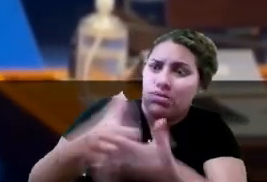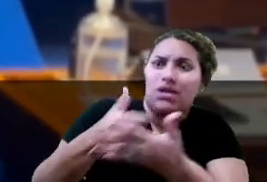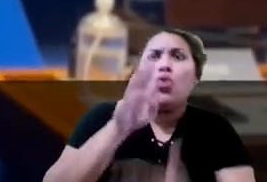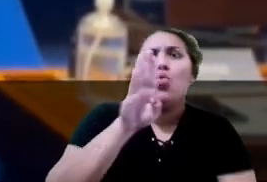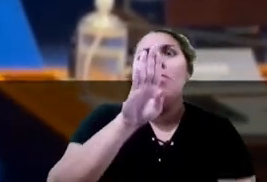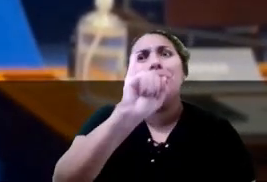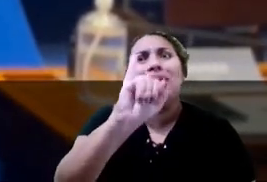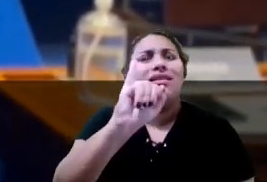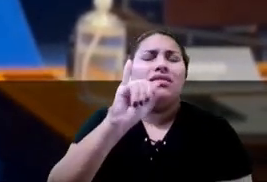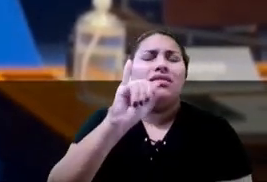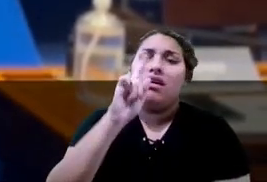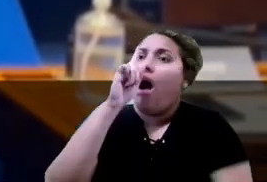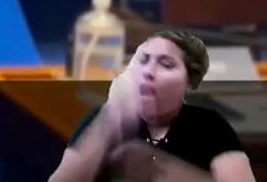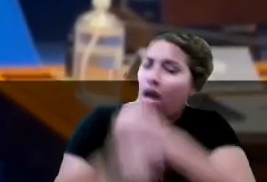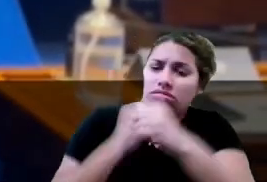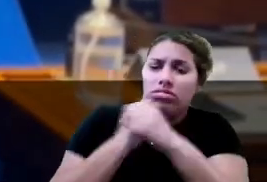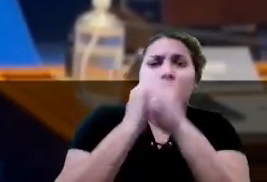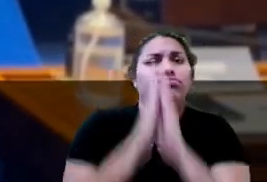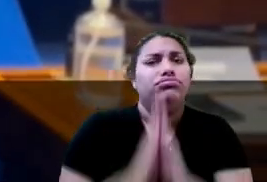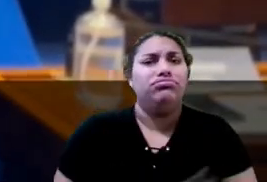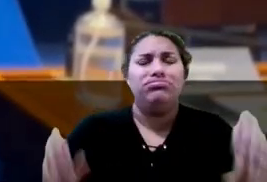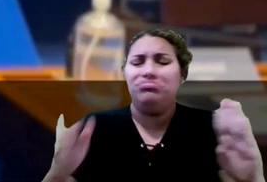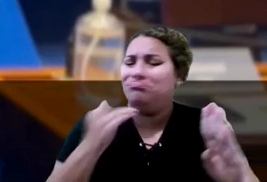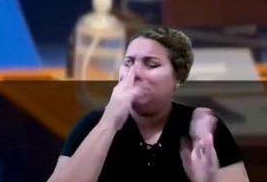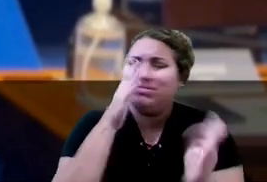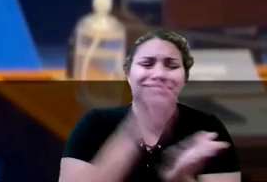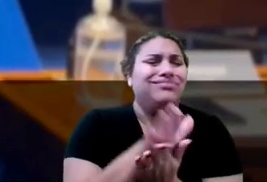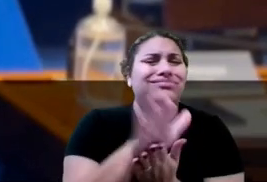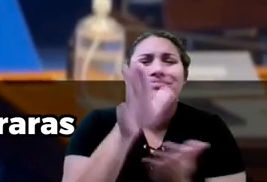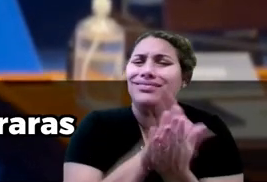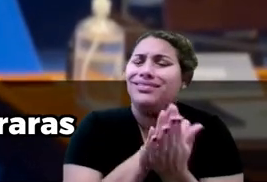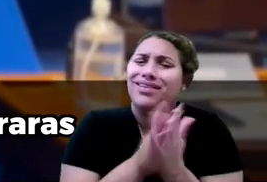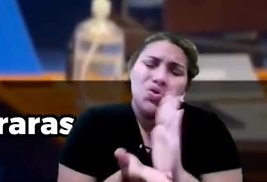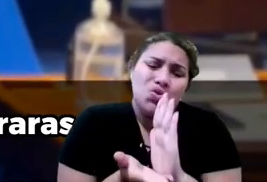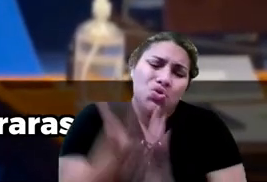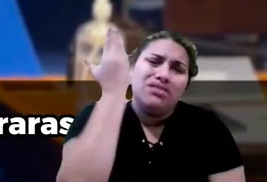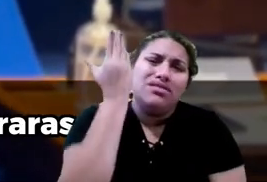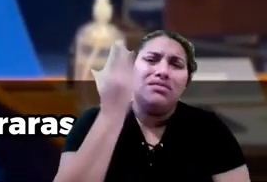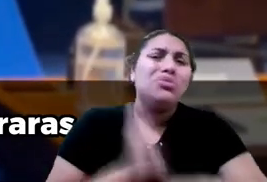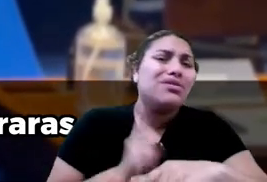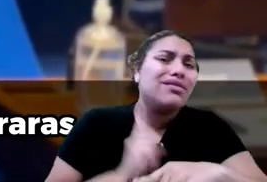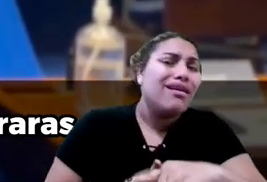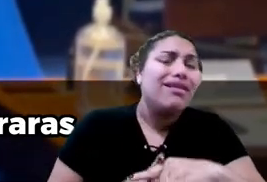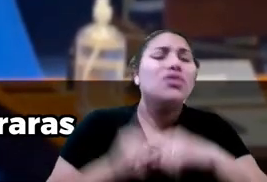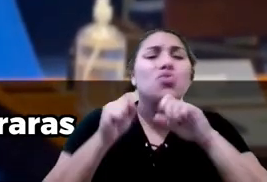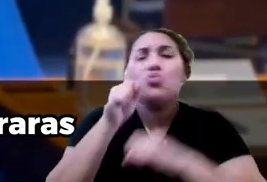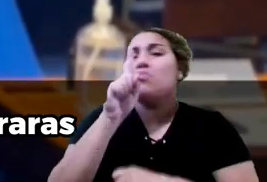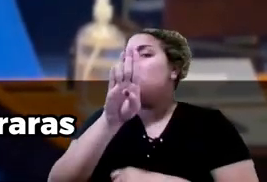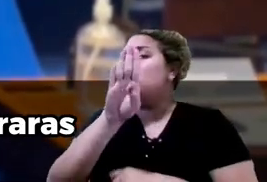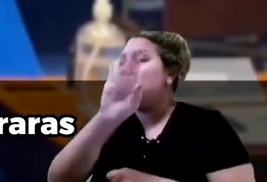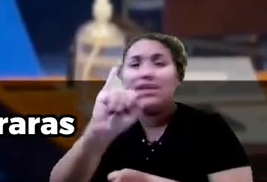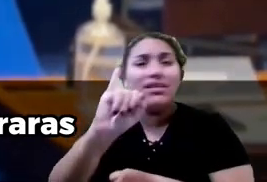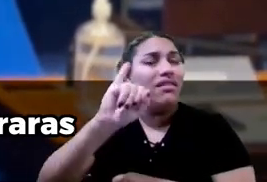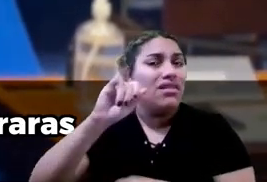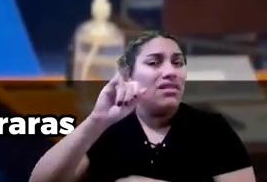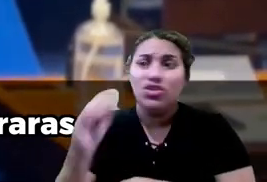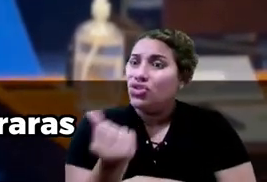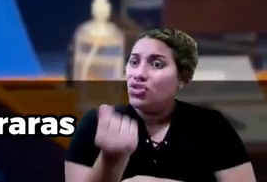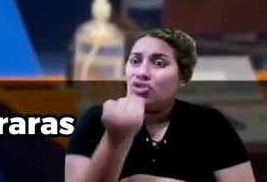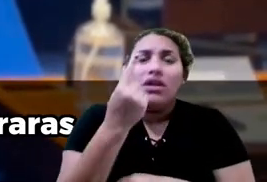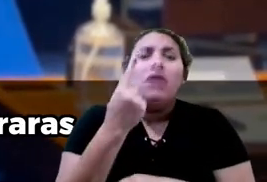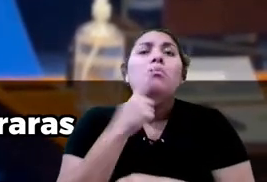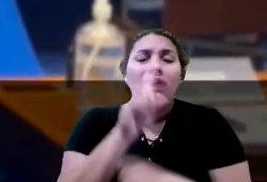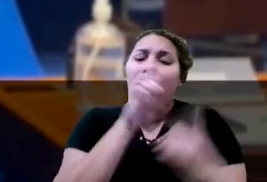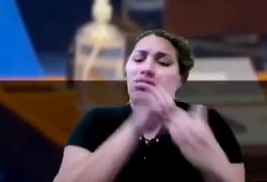Health spends more than 1 billion, and that's not necessary. And with that amount of money, we